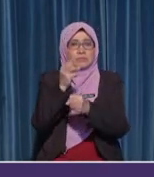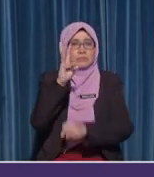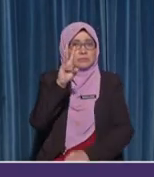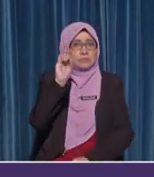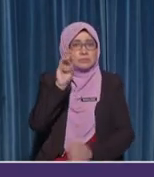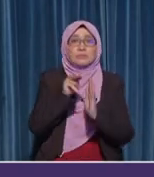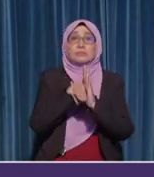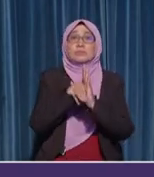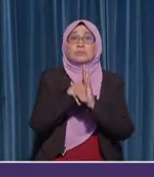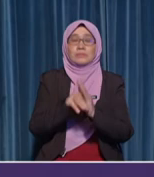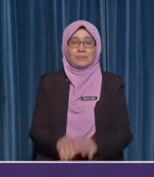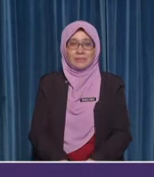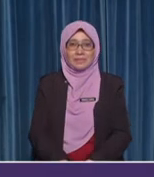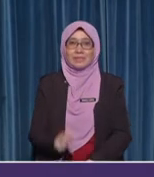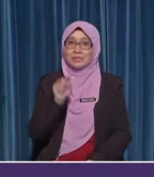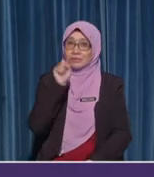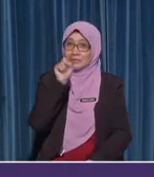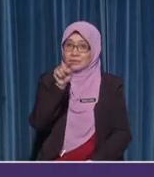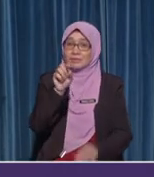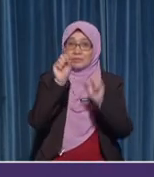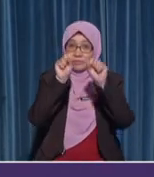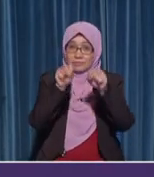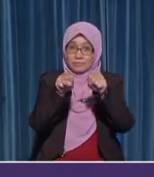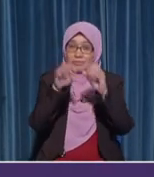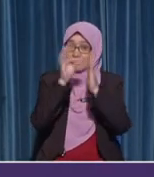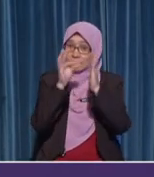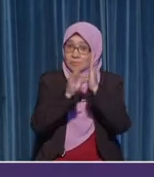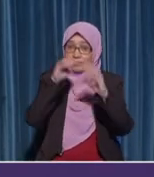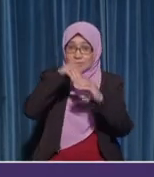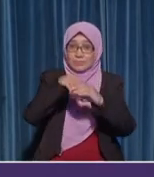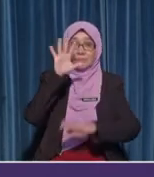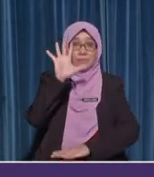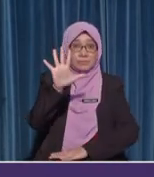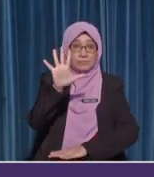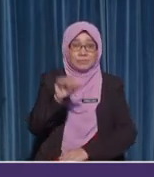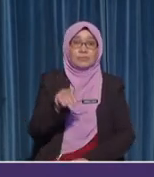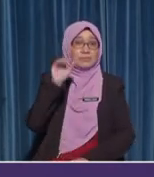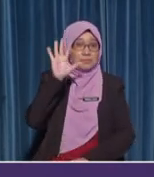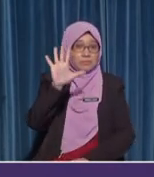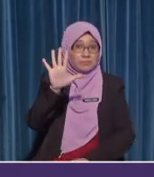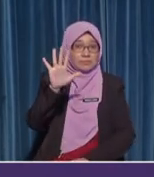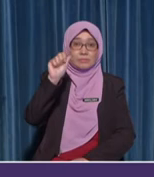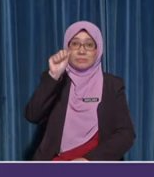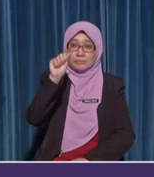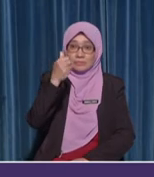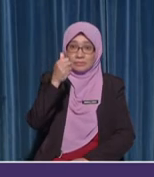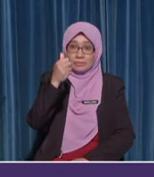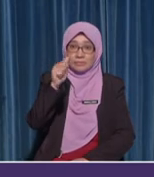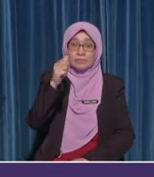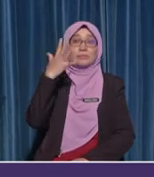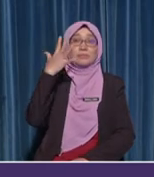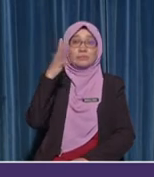minutes? You can count in fives. 5, 10,